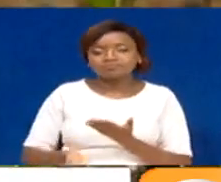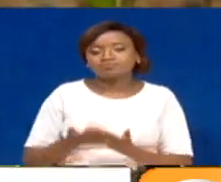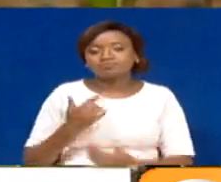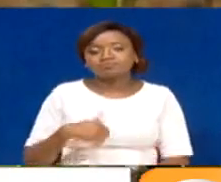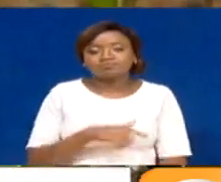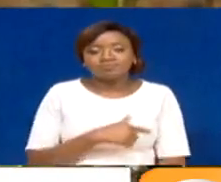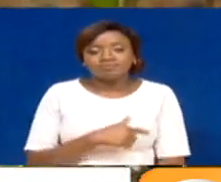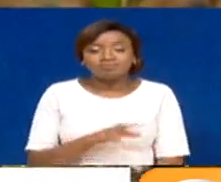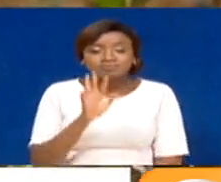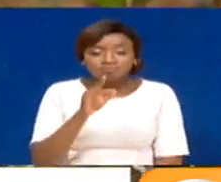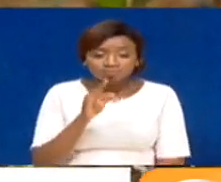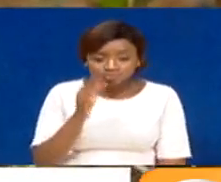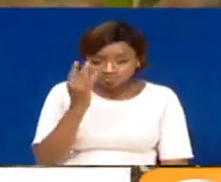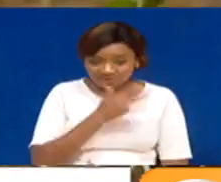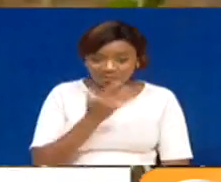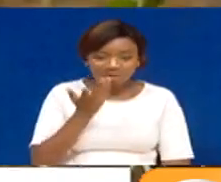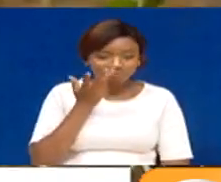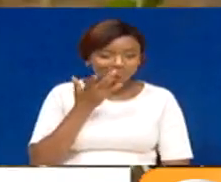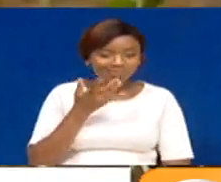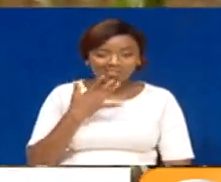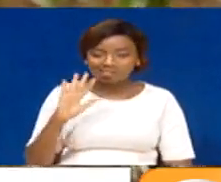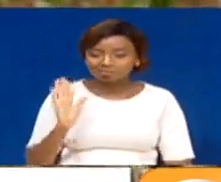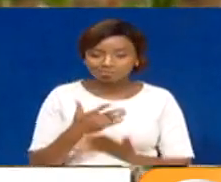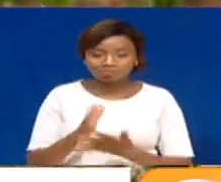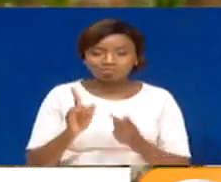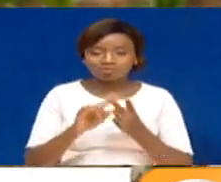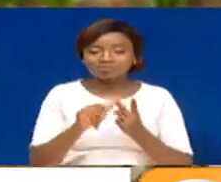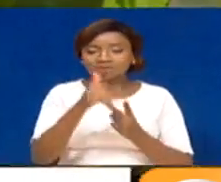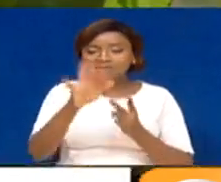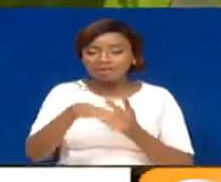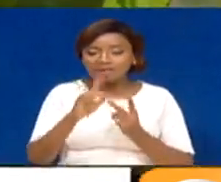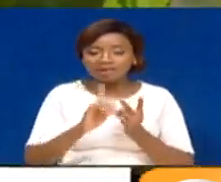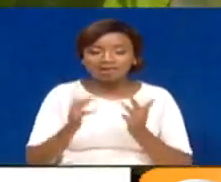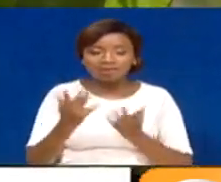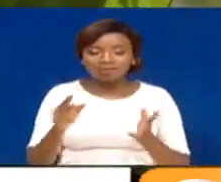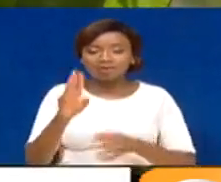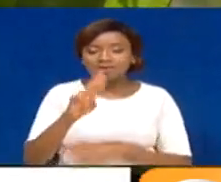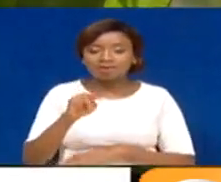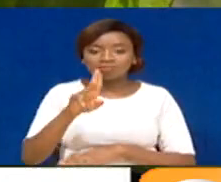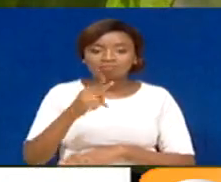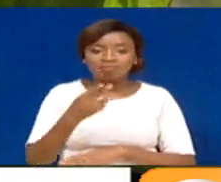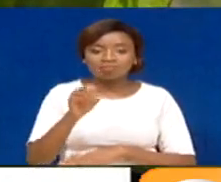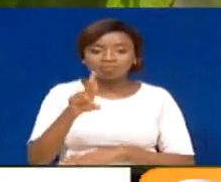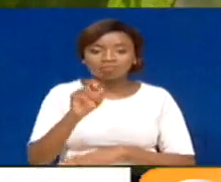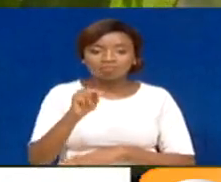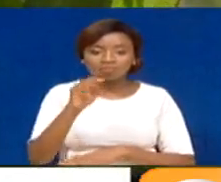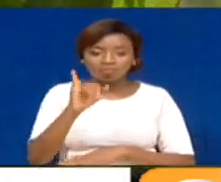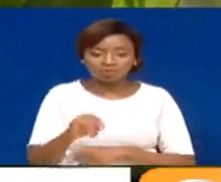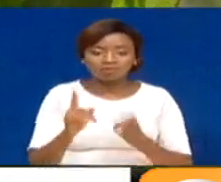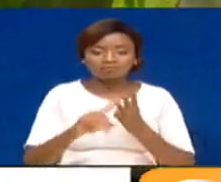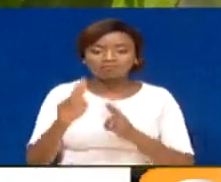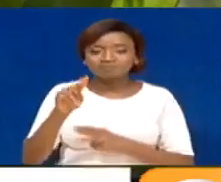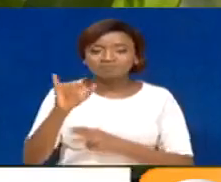help. Other areas that have reported the invasion include Muhoroni and Nyakach, as well as the neighboring